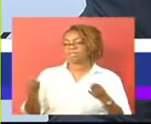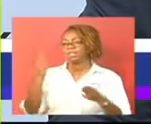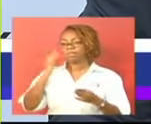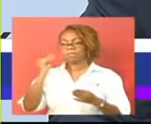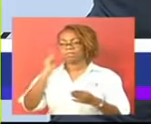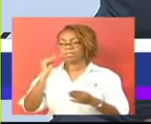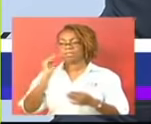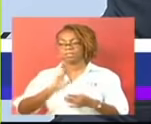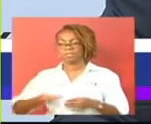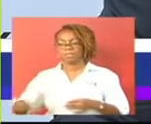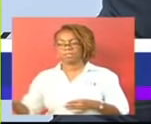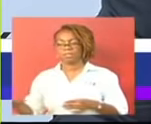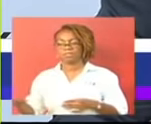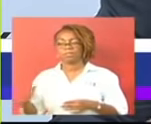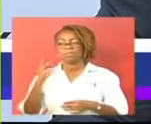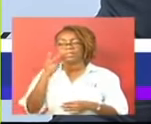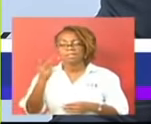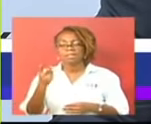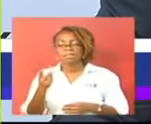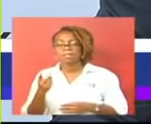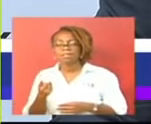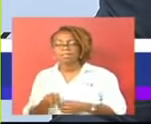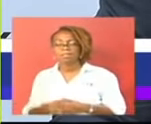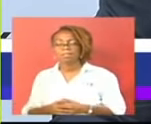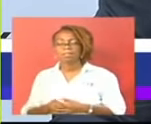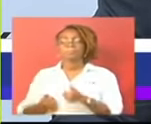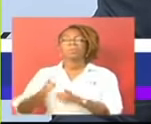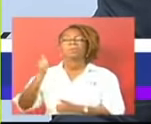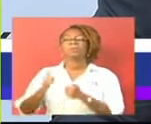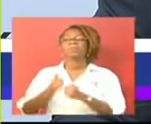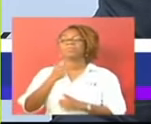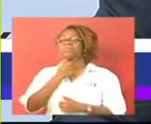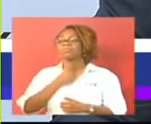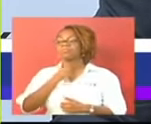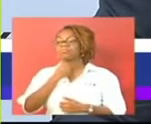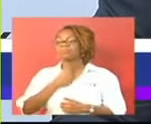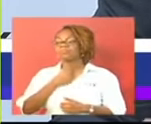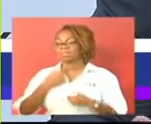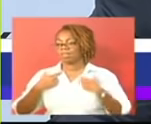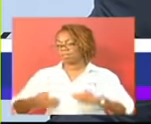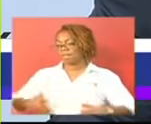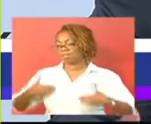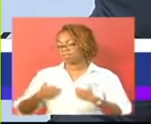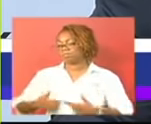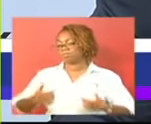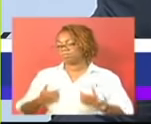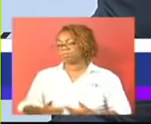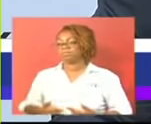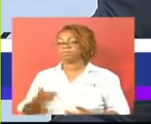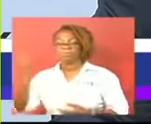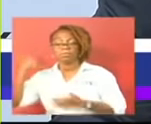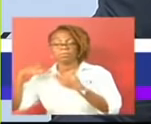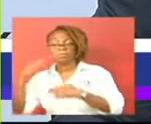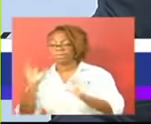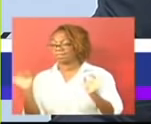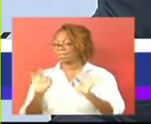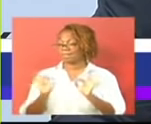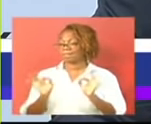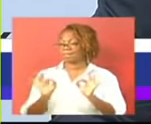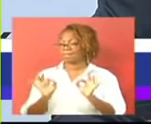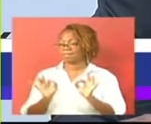respiratory. You're seeing more of the respiratory sort of presentation now among even the pediatric population with this particular virus.